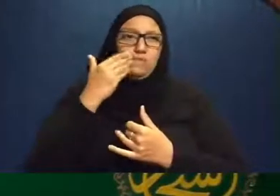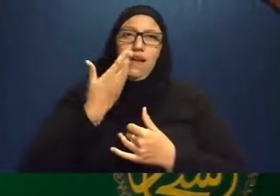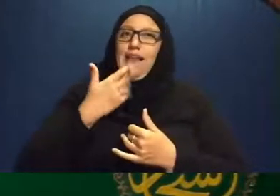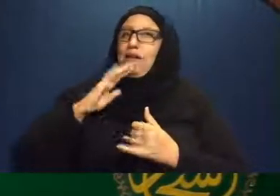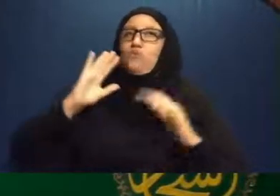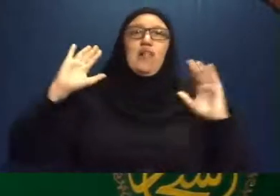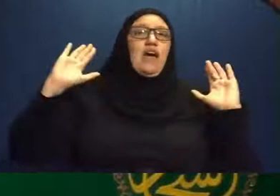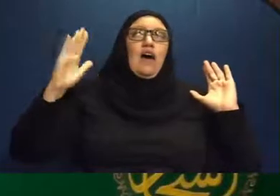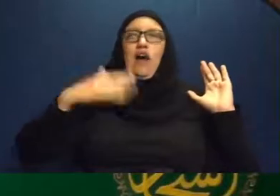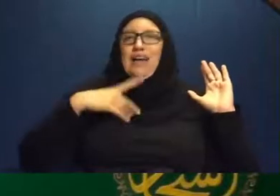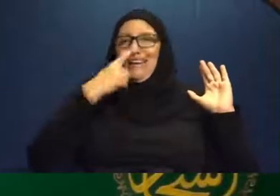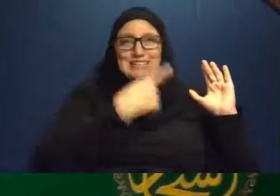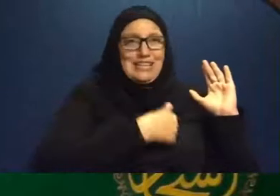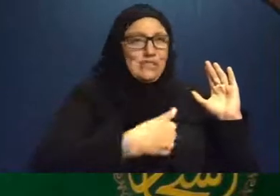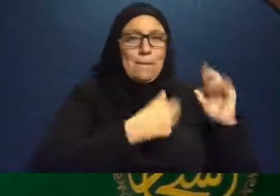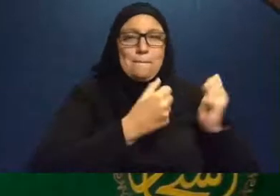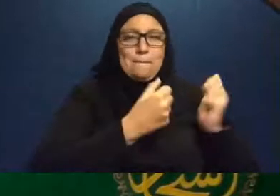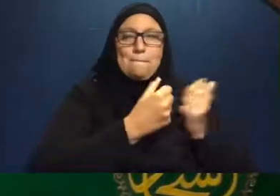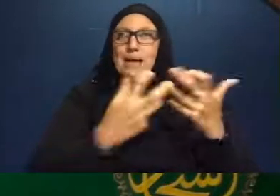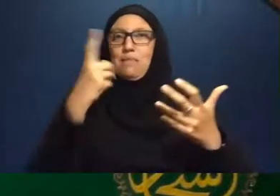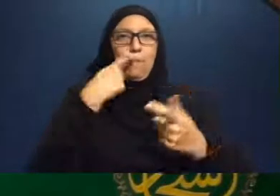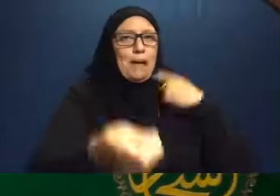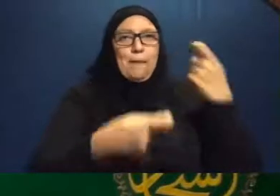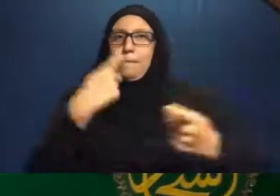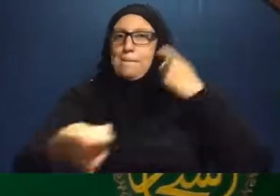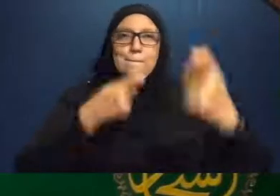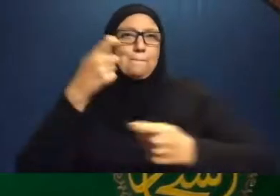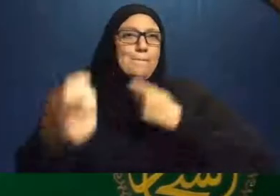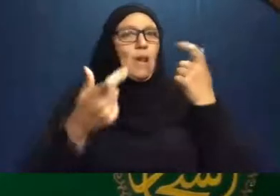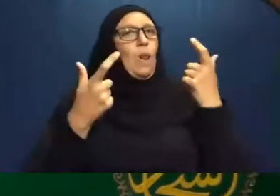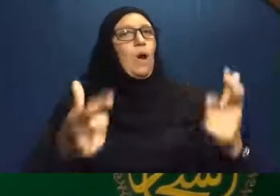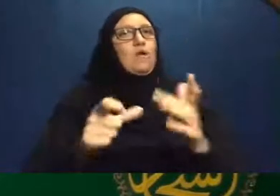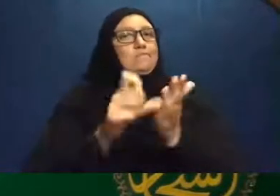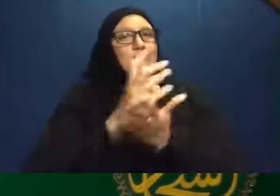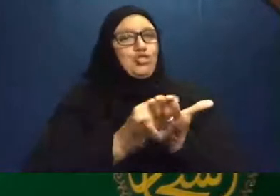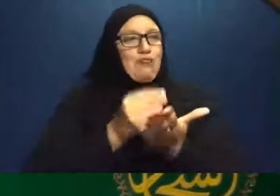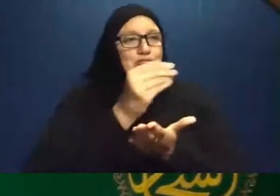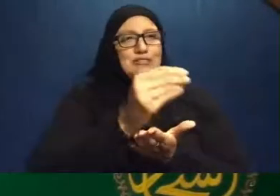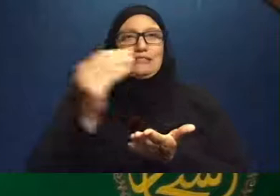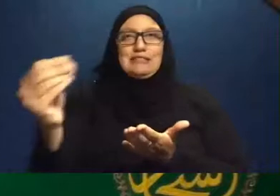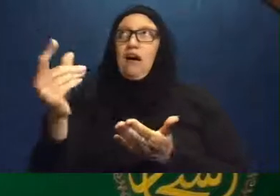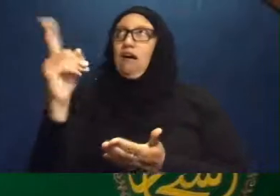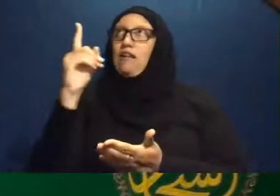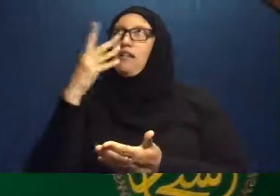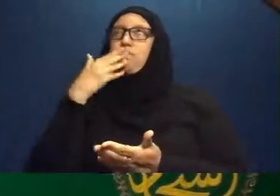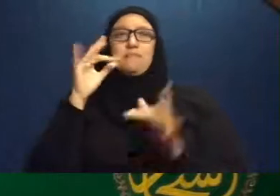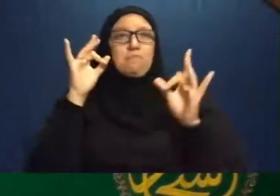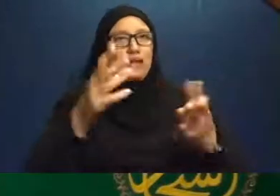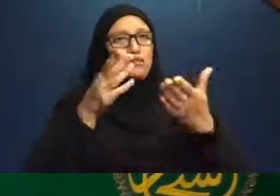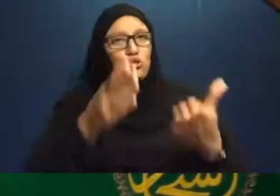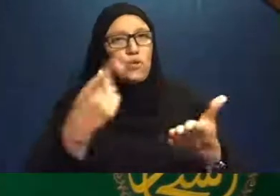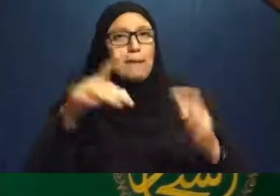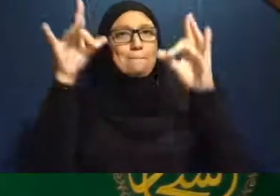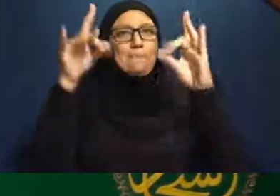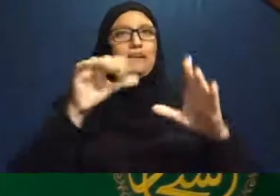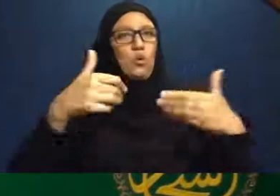I testify that many members of the community, they were very charitable in this month of Ramadan. May God bless you and bless your wealth.